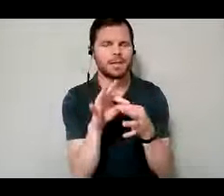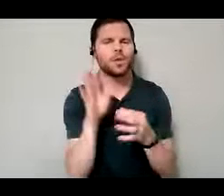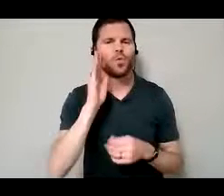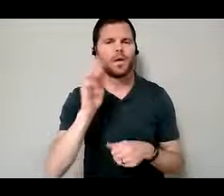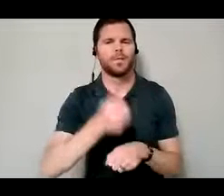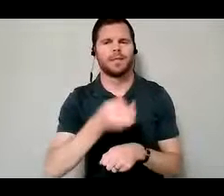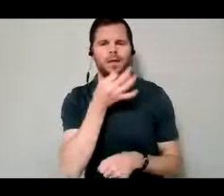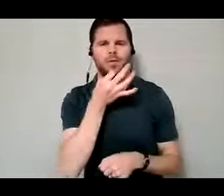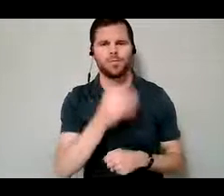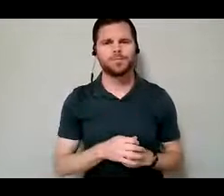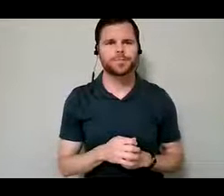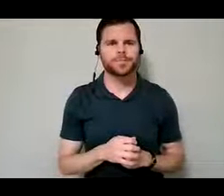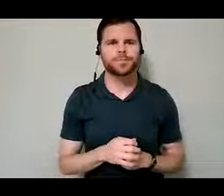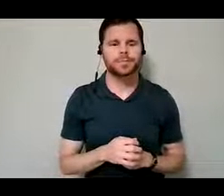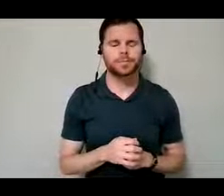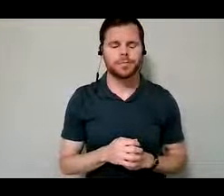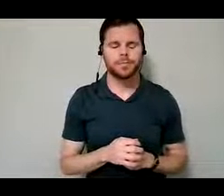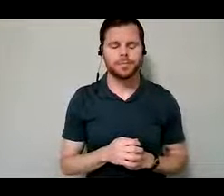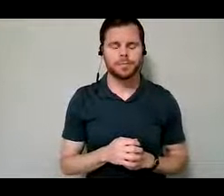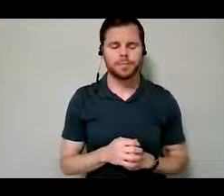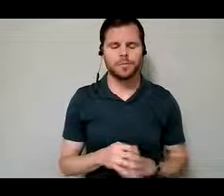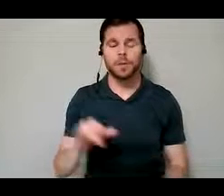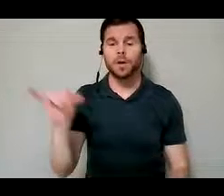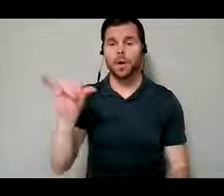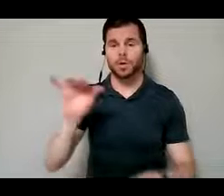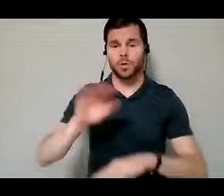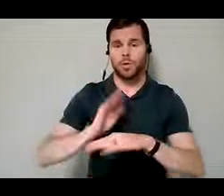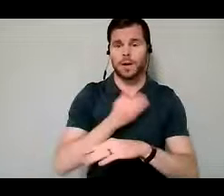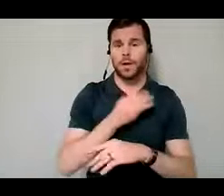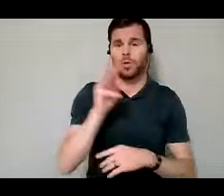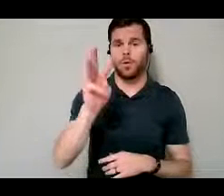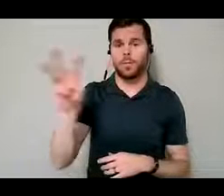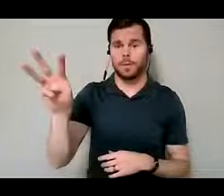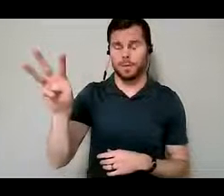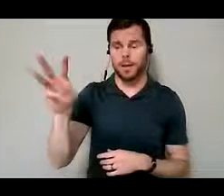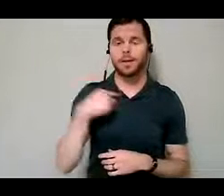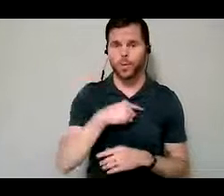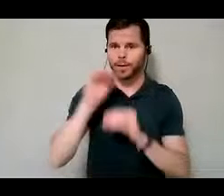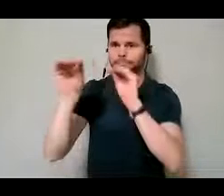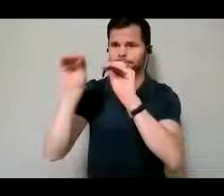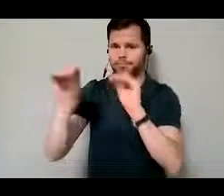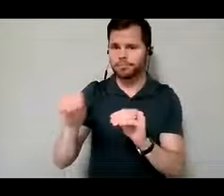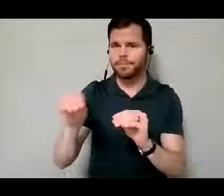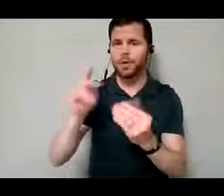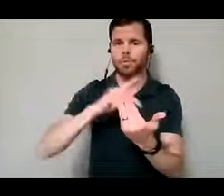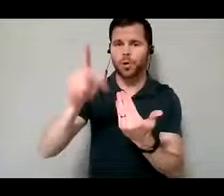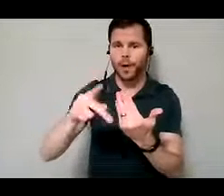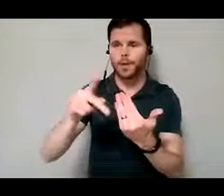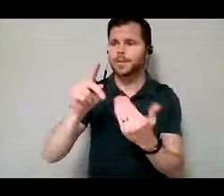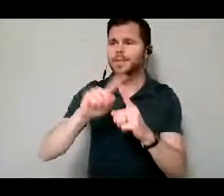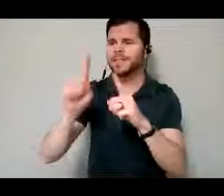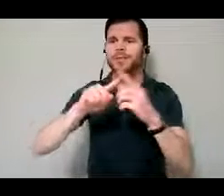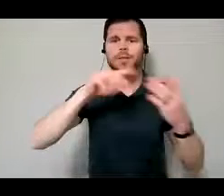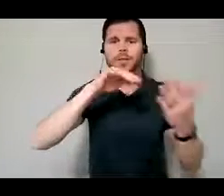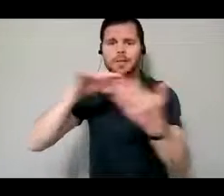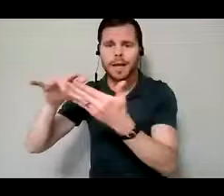Yes, and then these will also, on our website, we are actually adding programs of study that we feel will be a